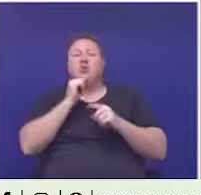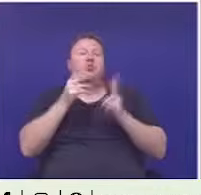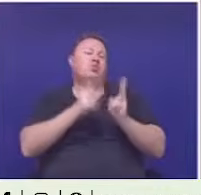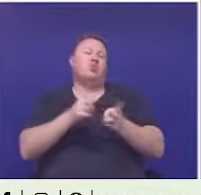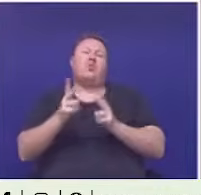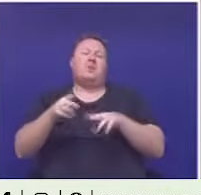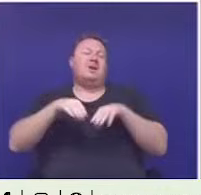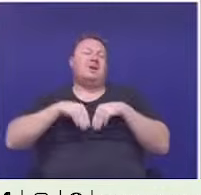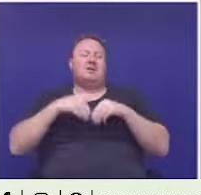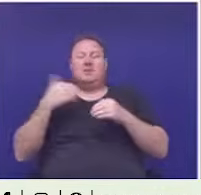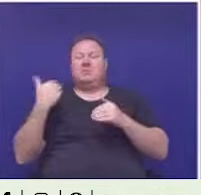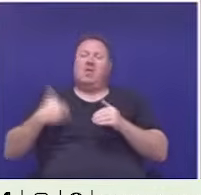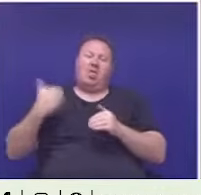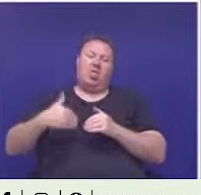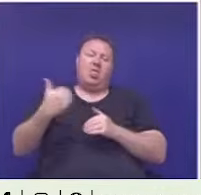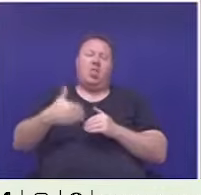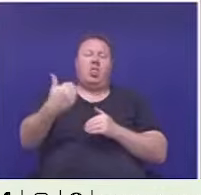critical